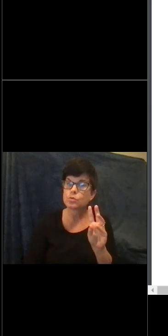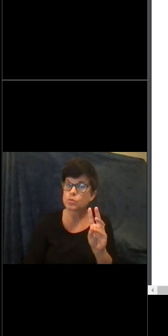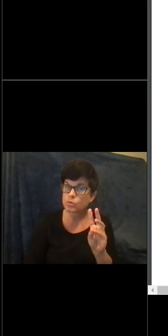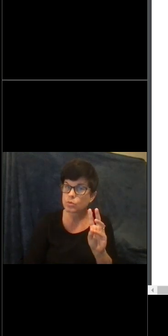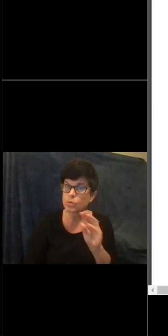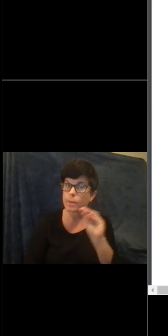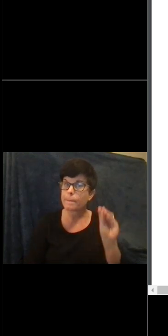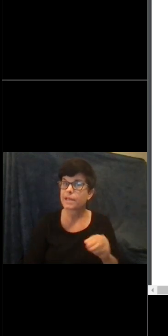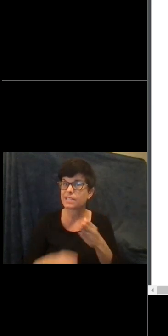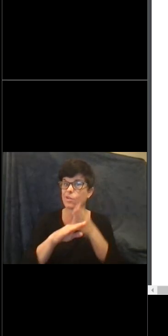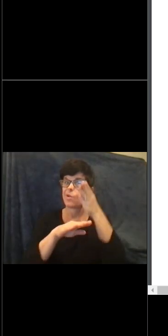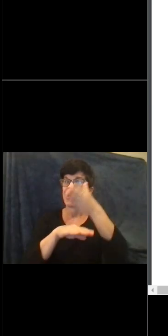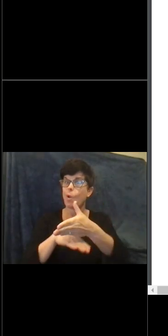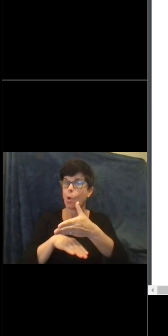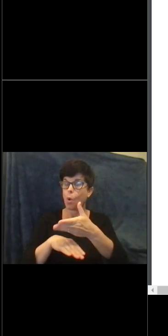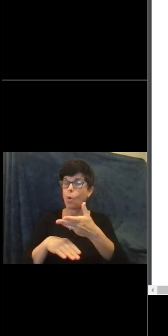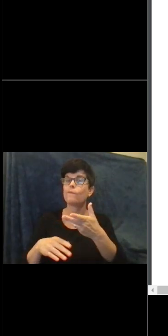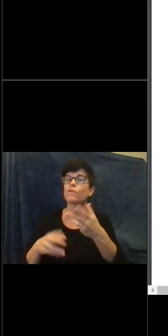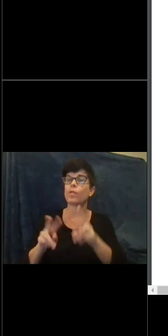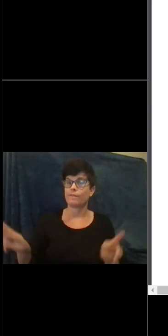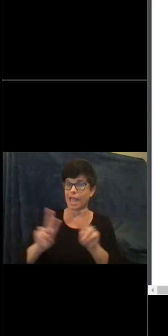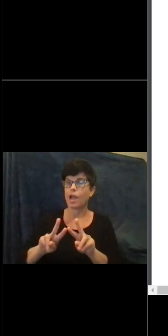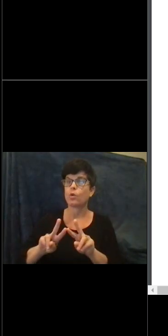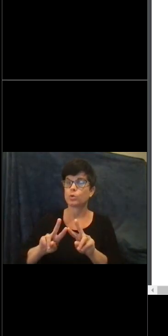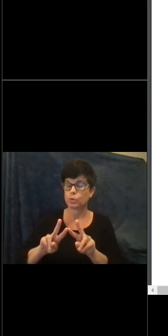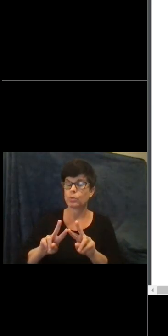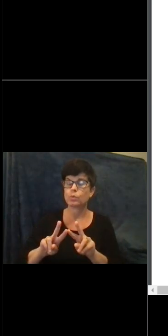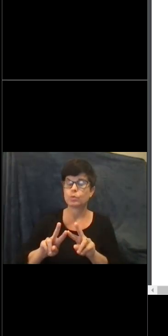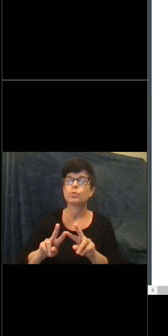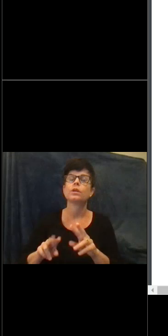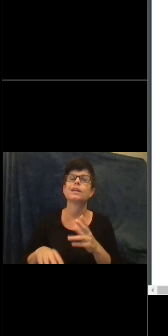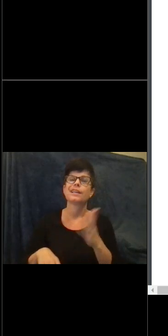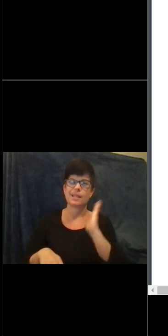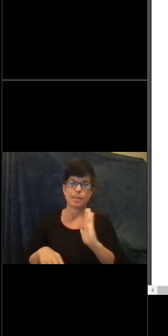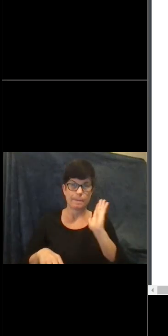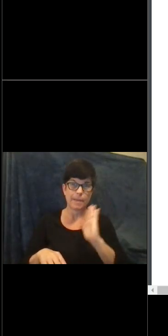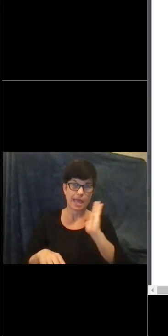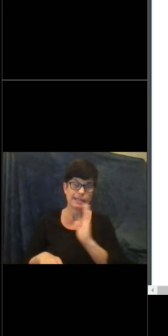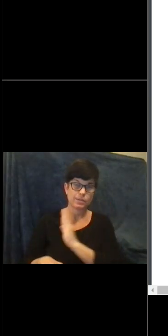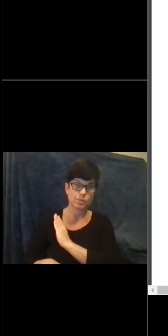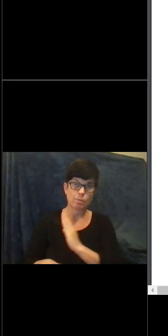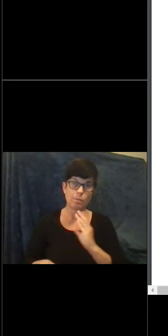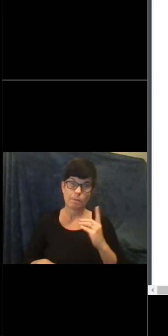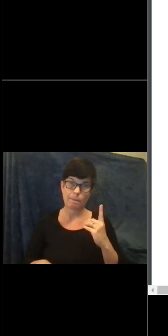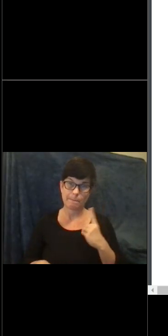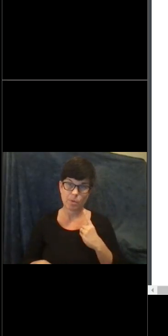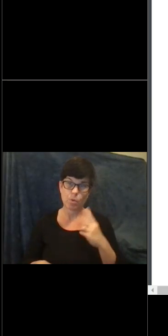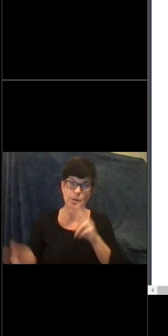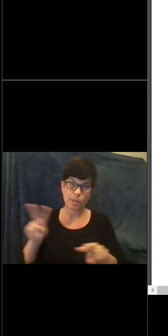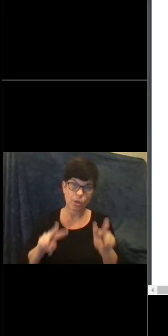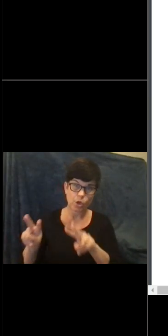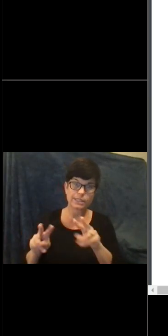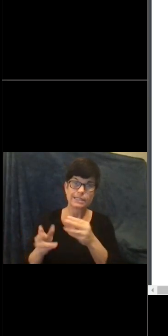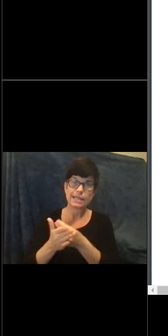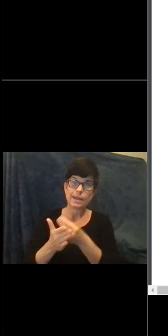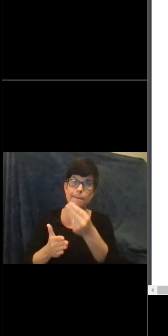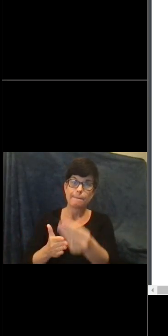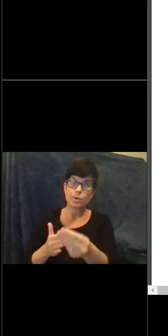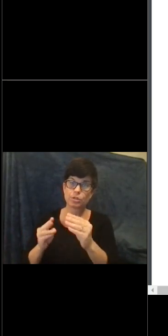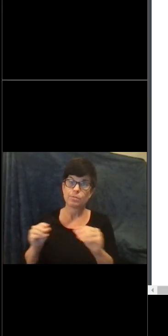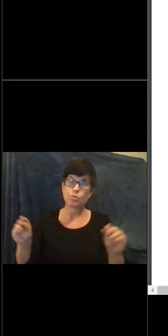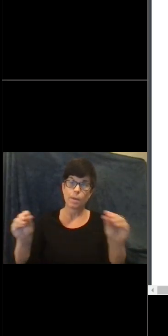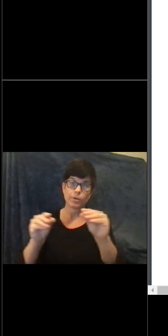26% over appraised value. And in the past, the board has looked at purchasing properties,